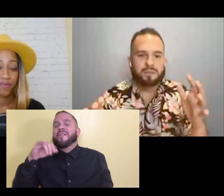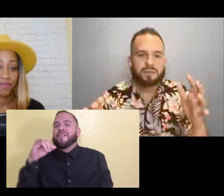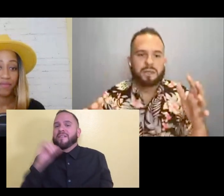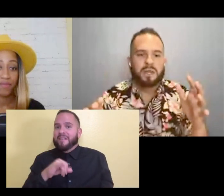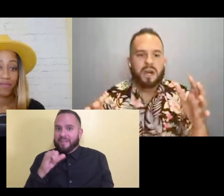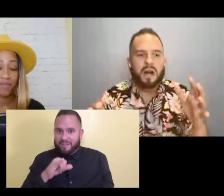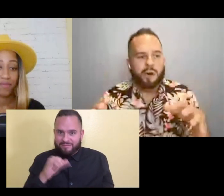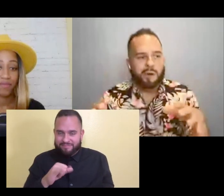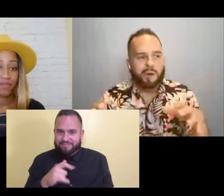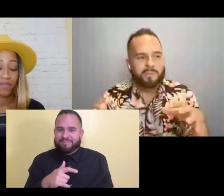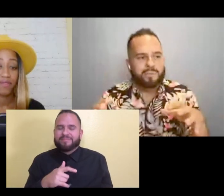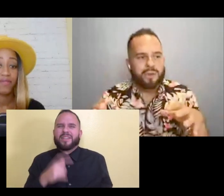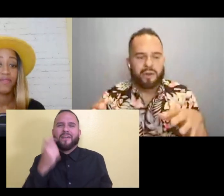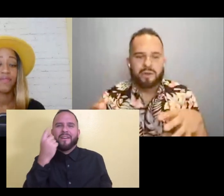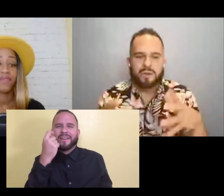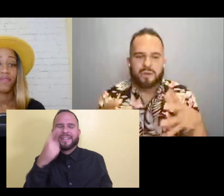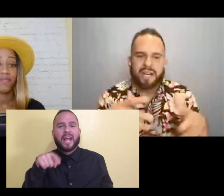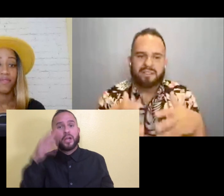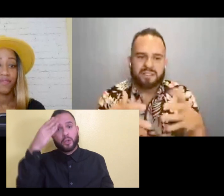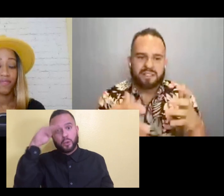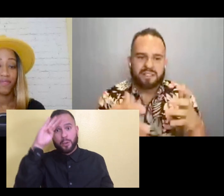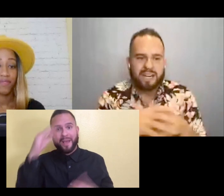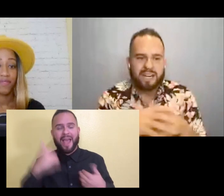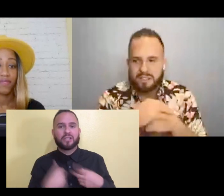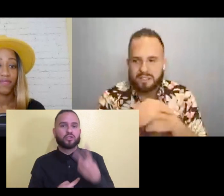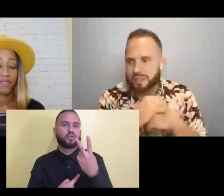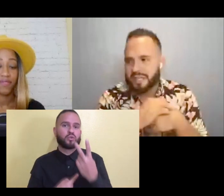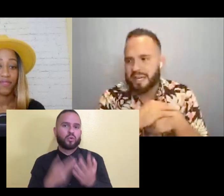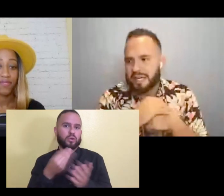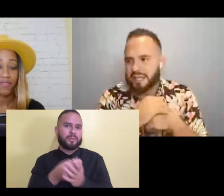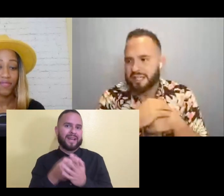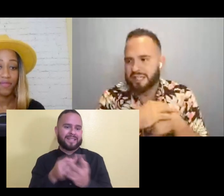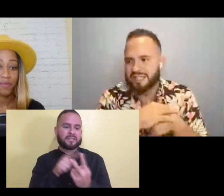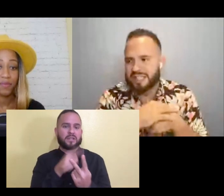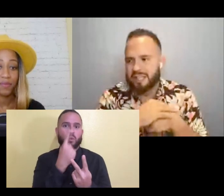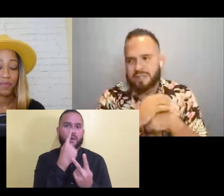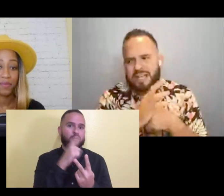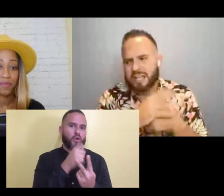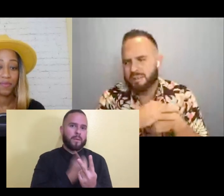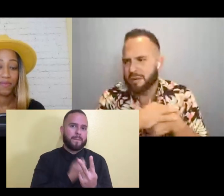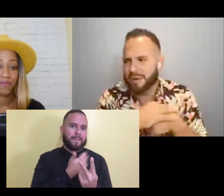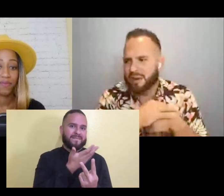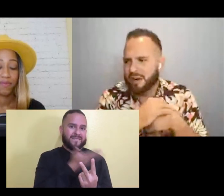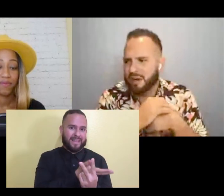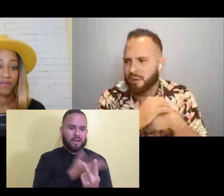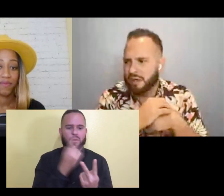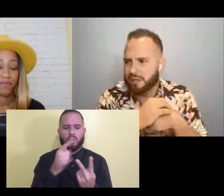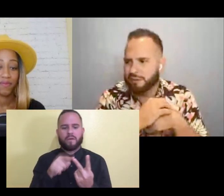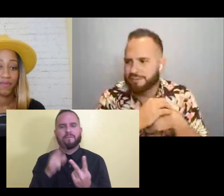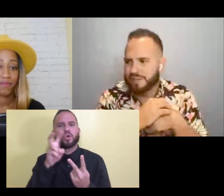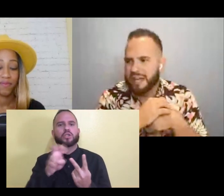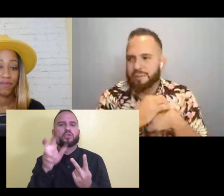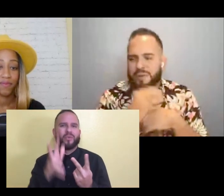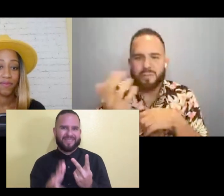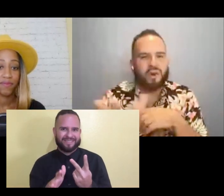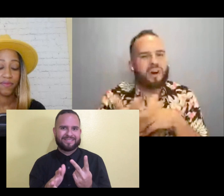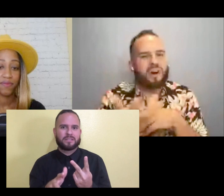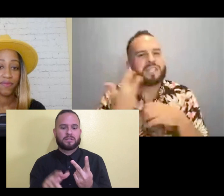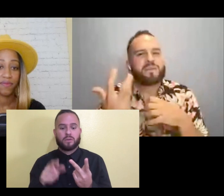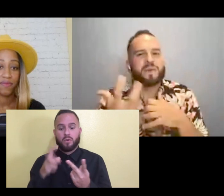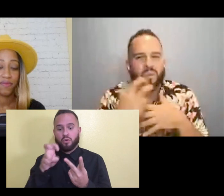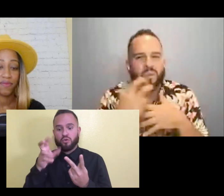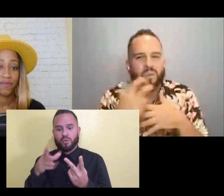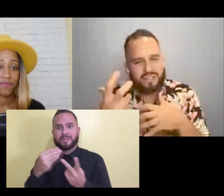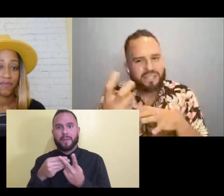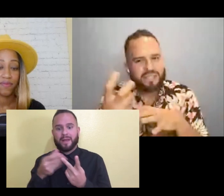value. So they have to deal with that. He was telling me about how the people are constantly